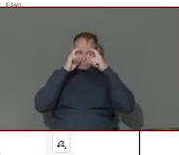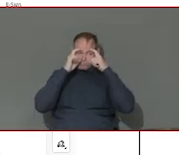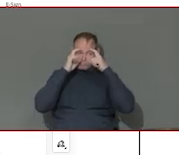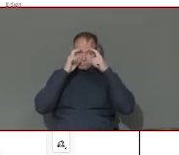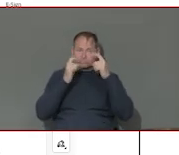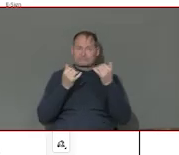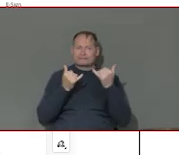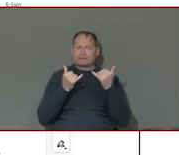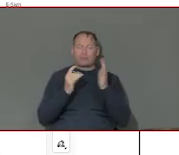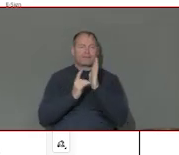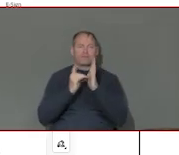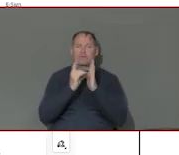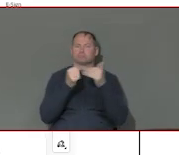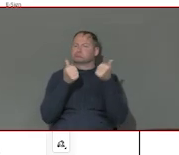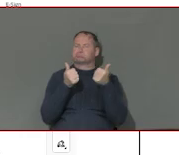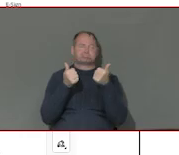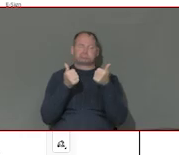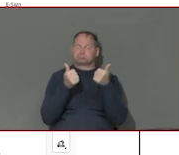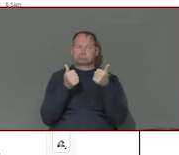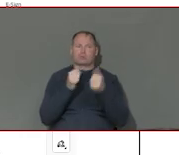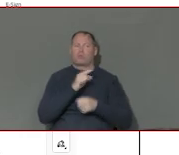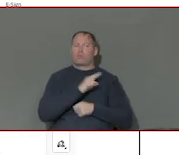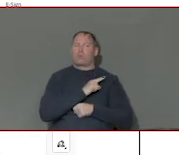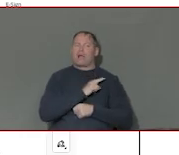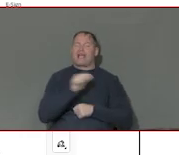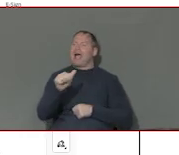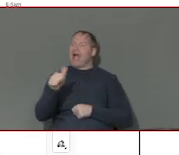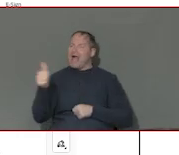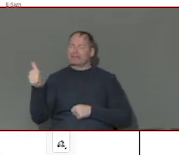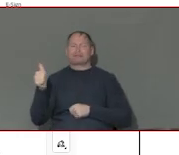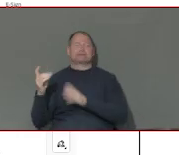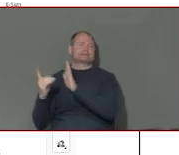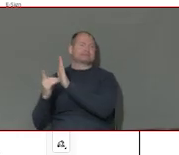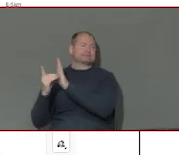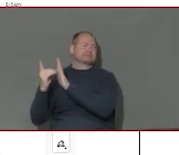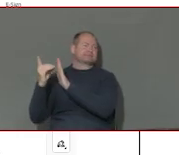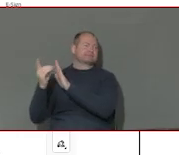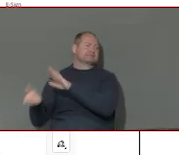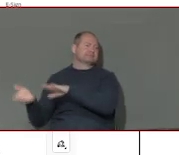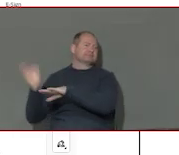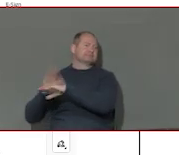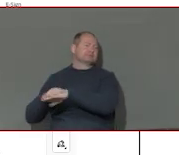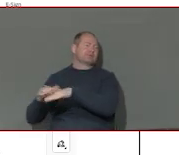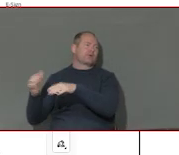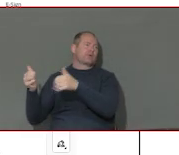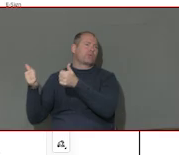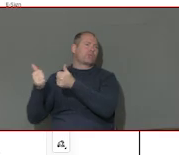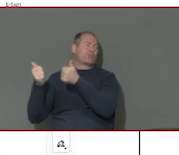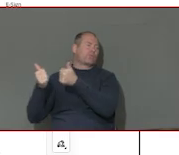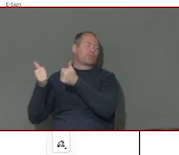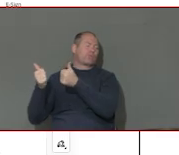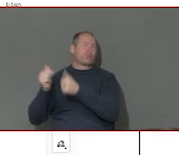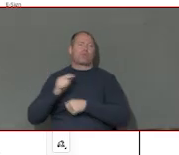well developed. While for other primates, their brow ridges are well